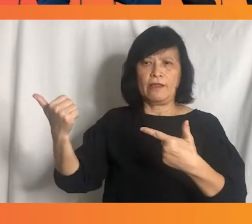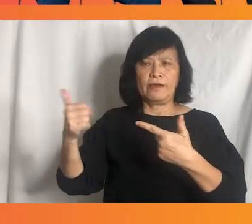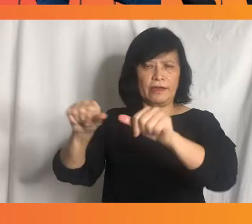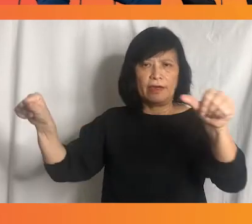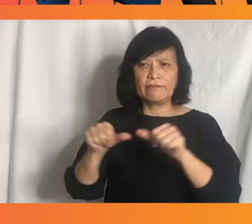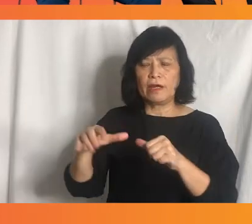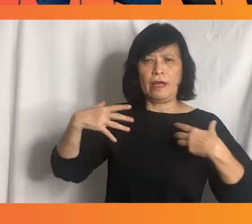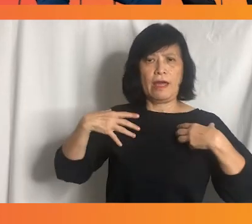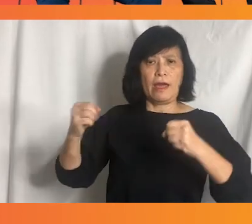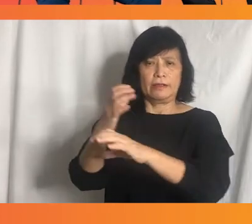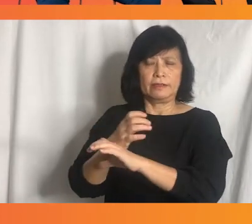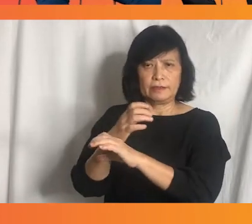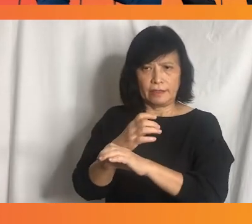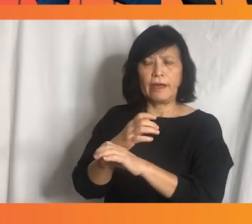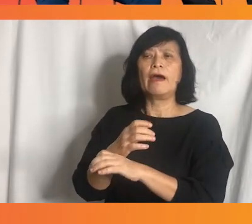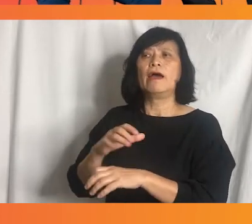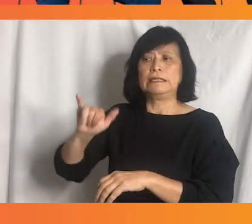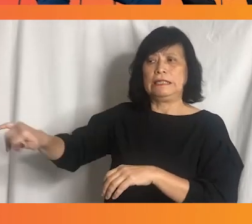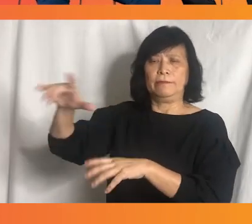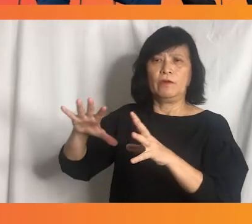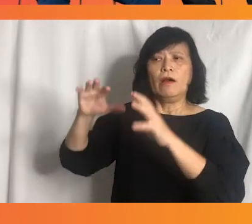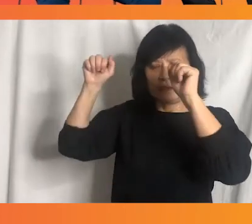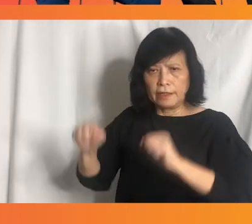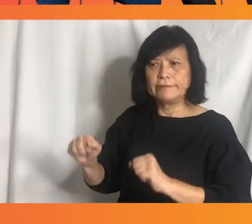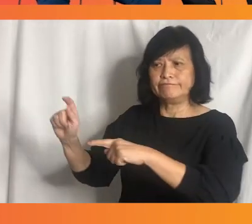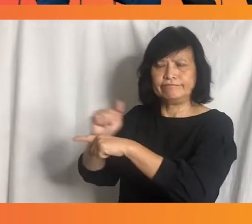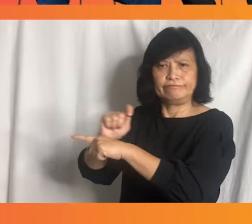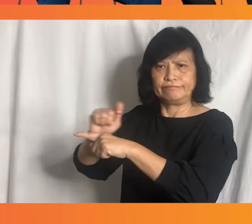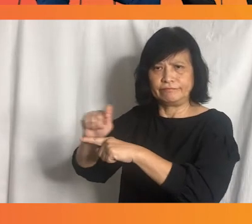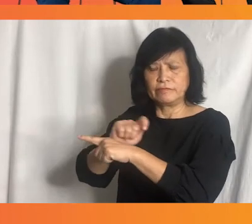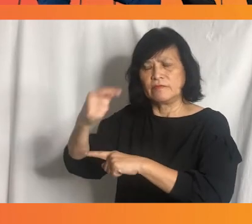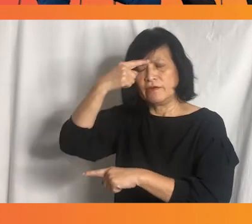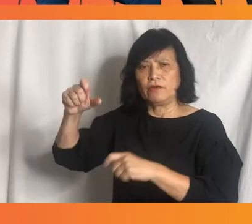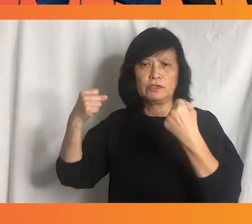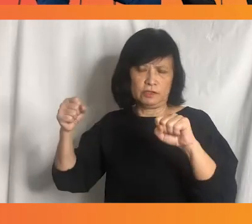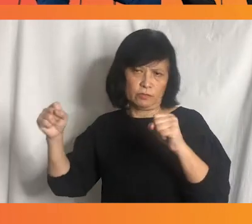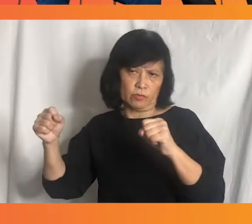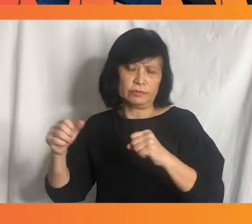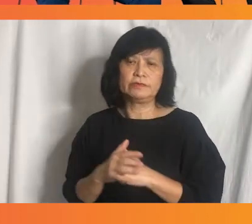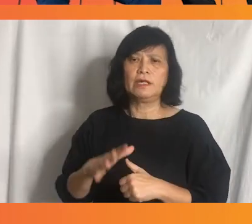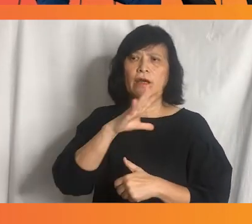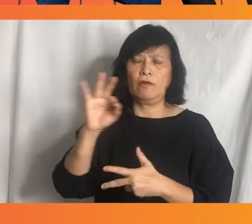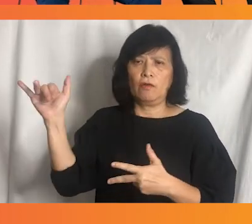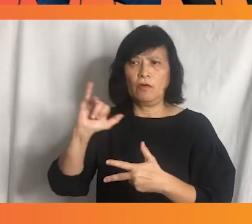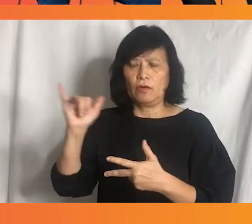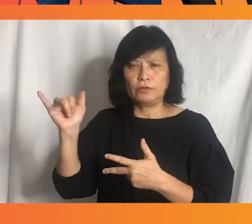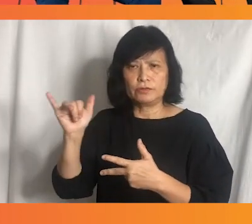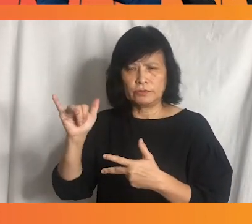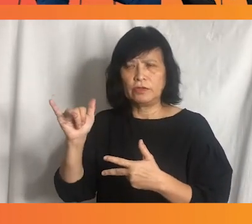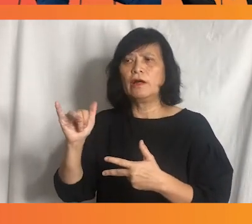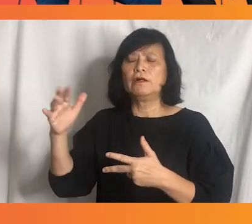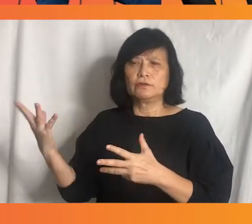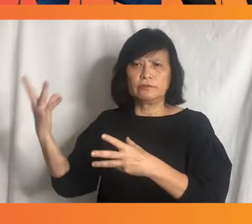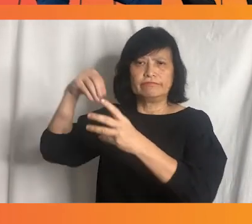example, healthcare professionals like us can also be trained to be para-sports classifiers, or we can also get our clients along for national